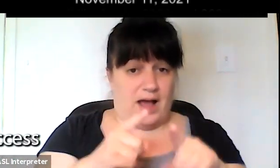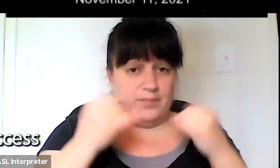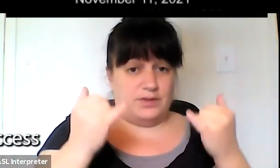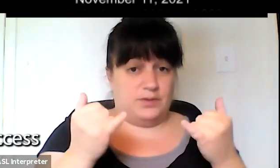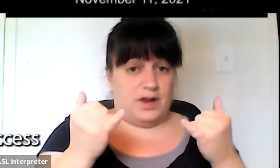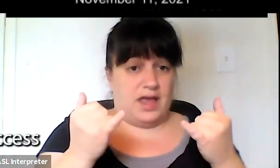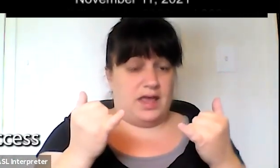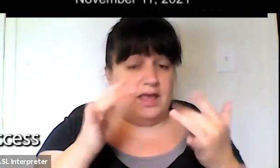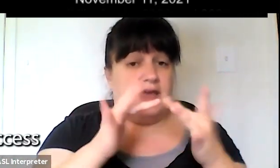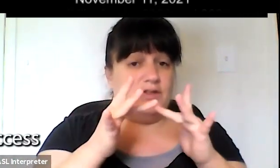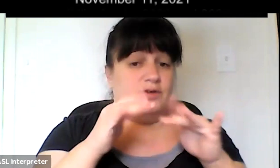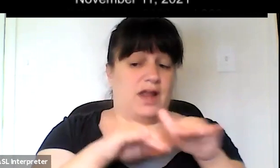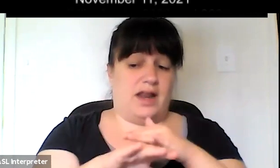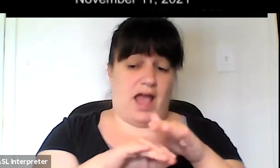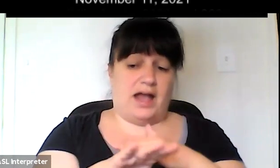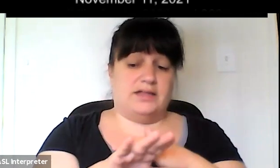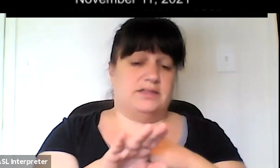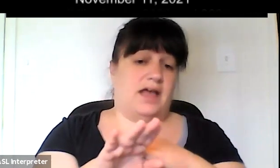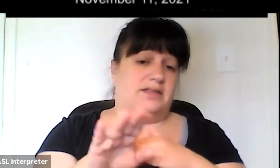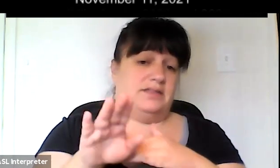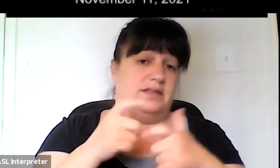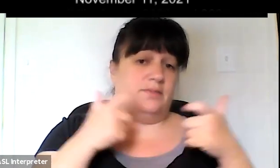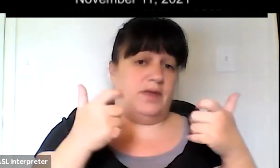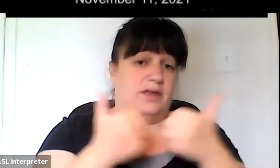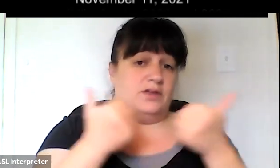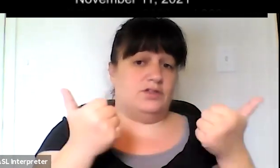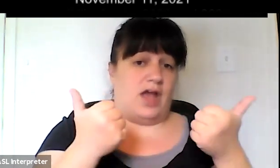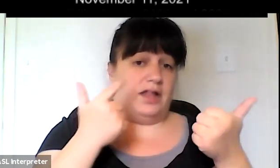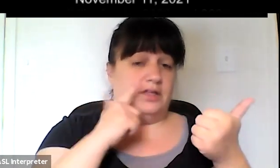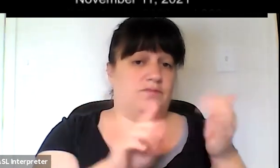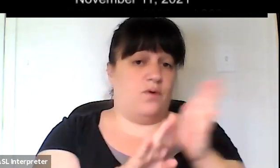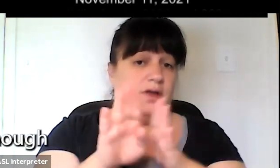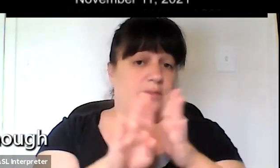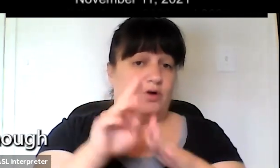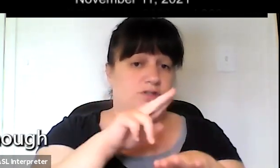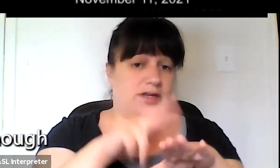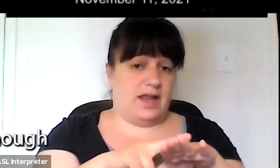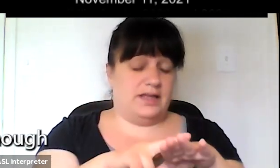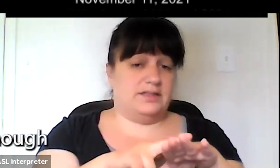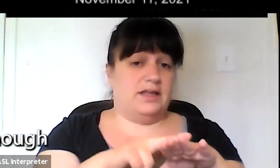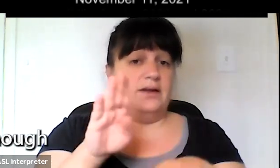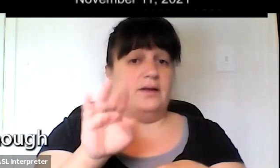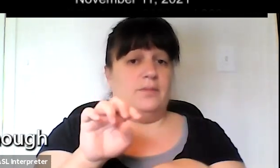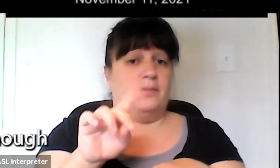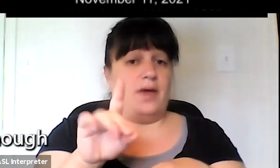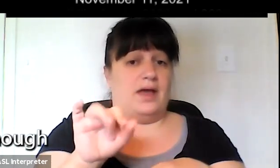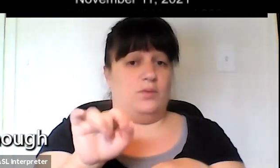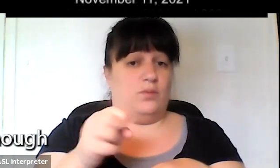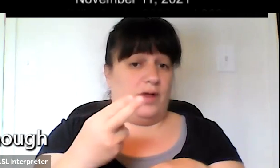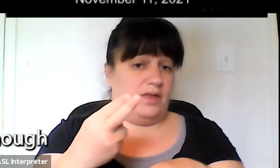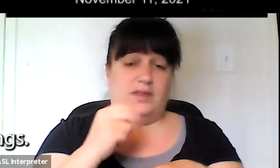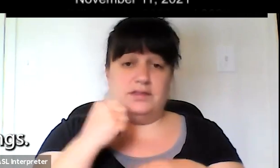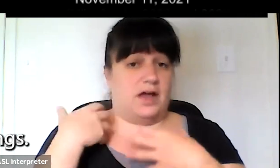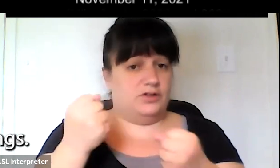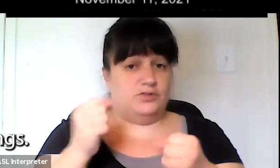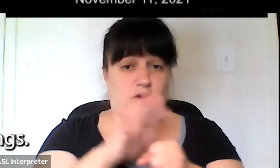today, internet access is quite a huge challenge in emerging nations. Bandwidth sometimes is not strong